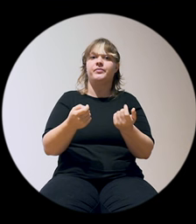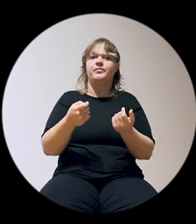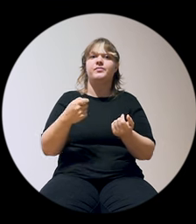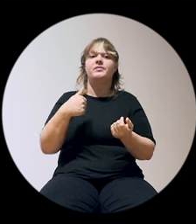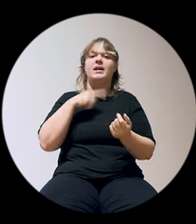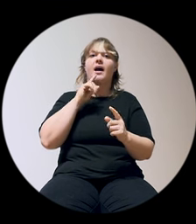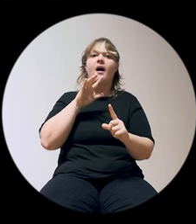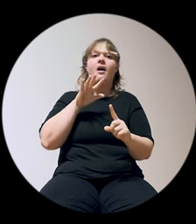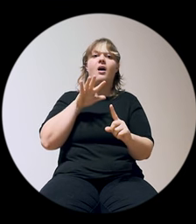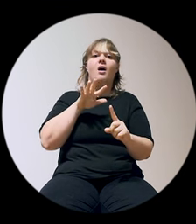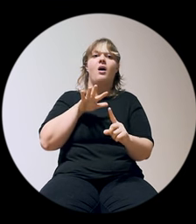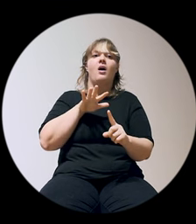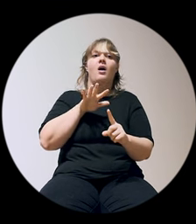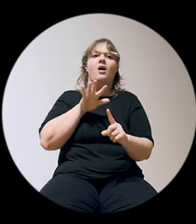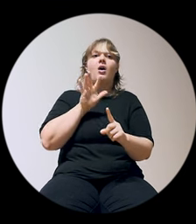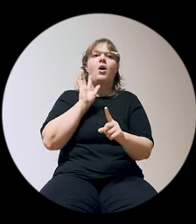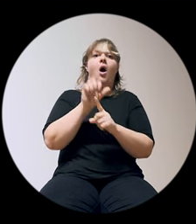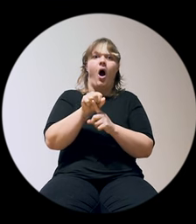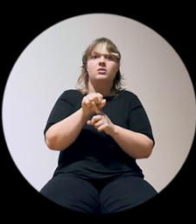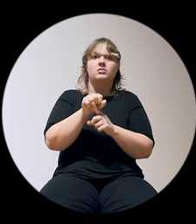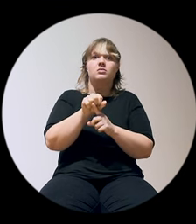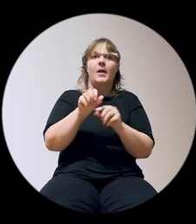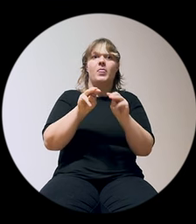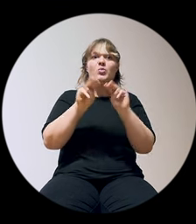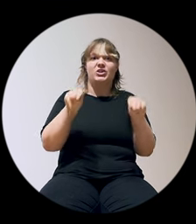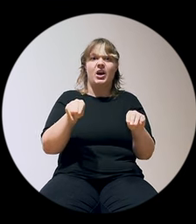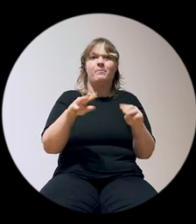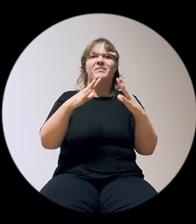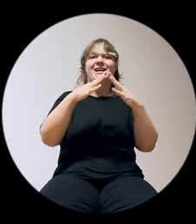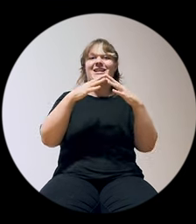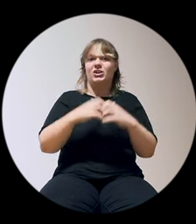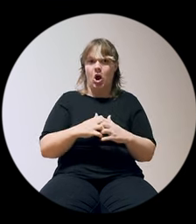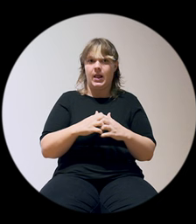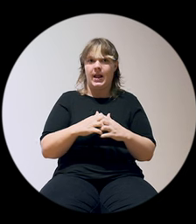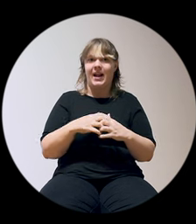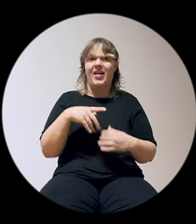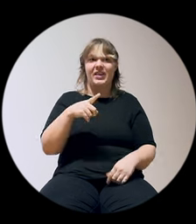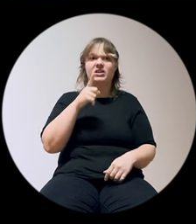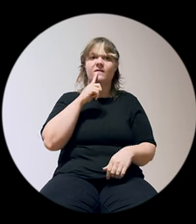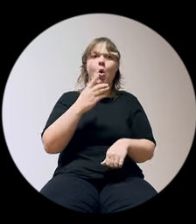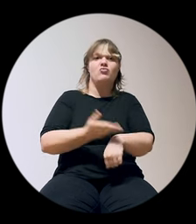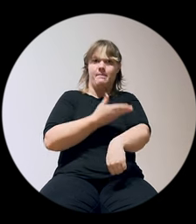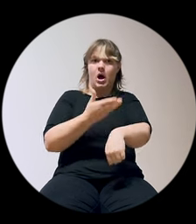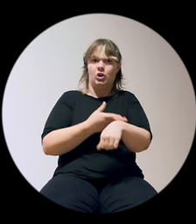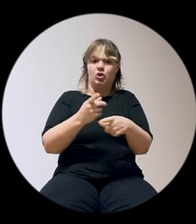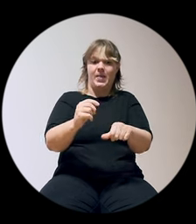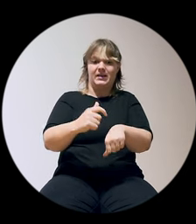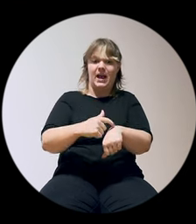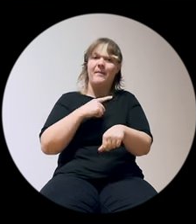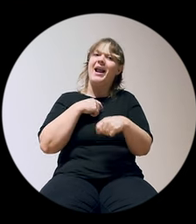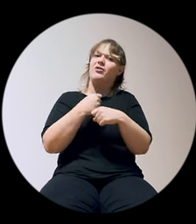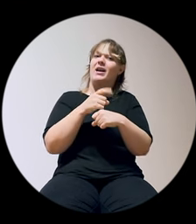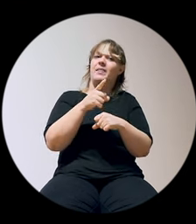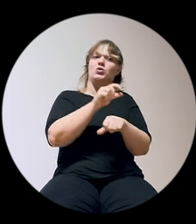caught the museum deinstalling this for remodel at time and created these works